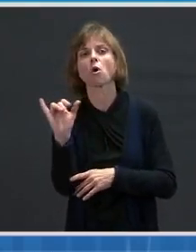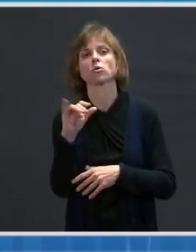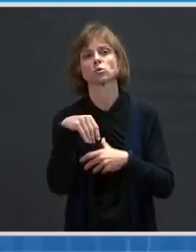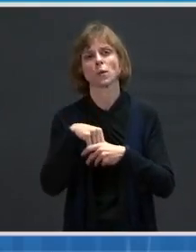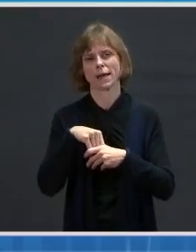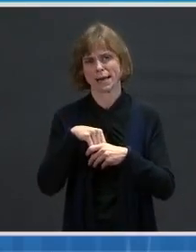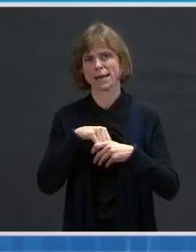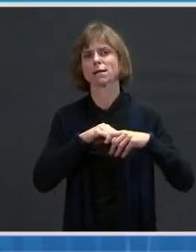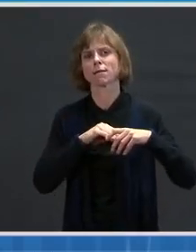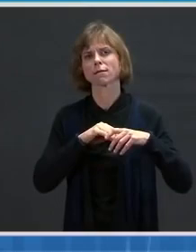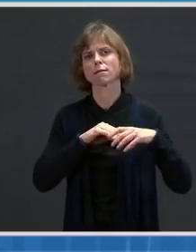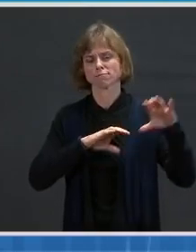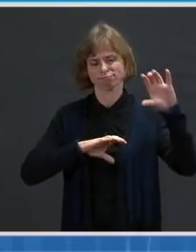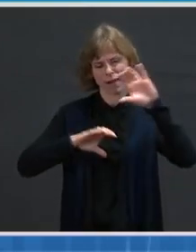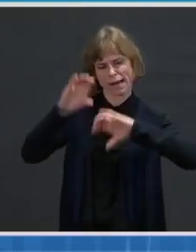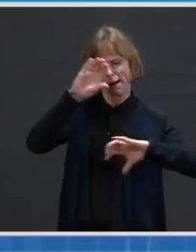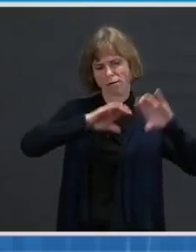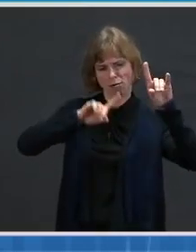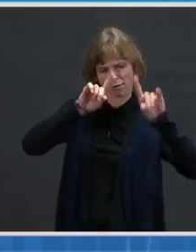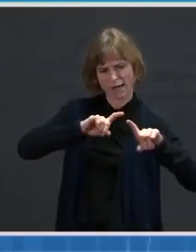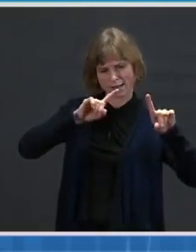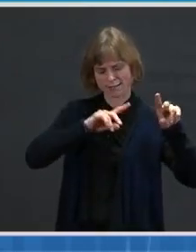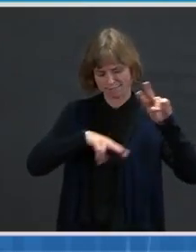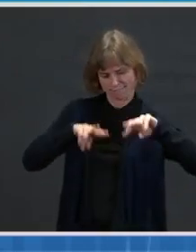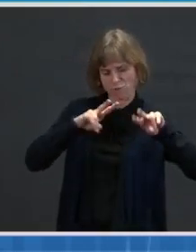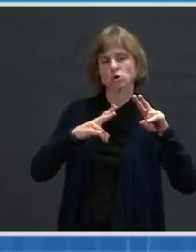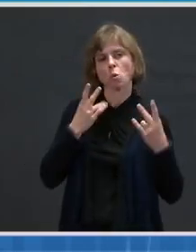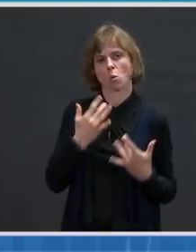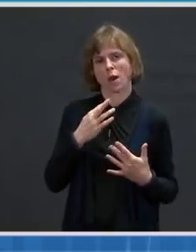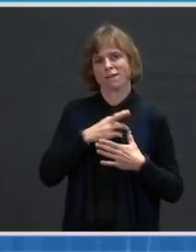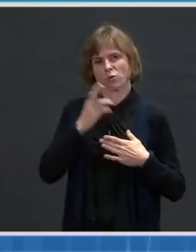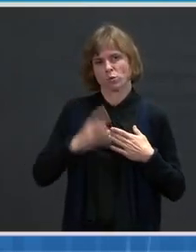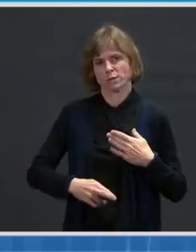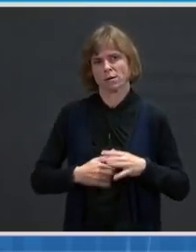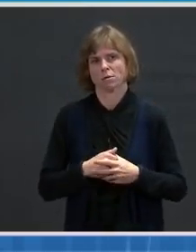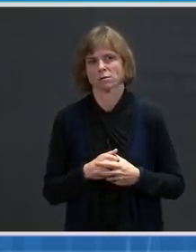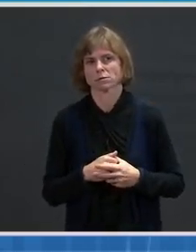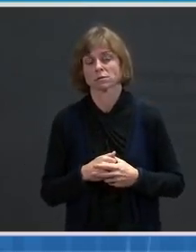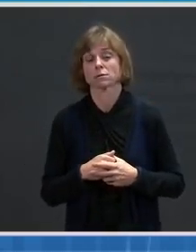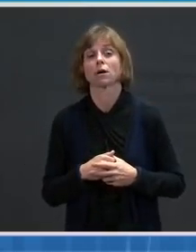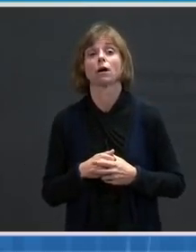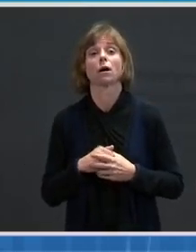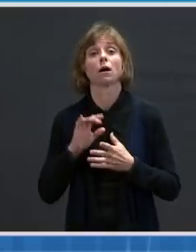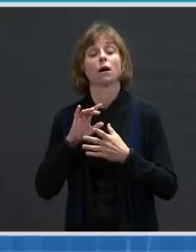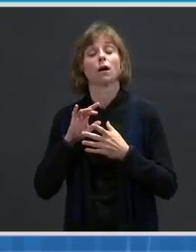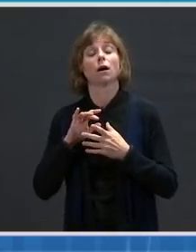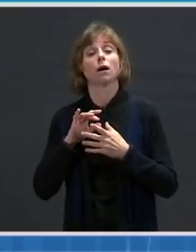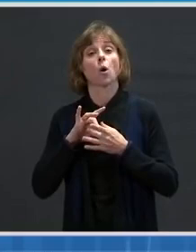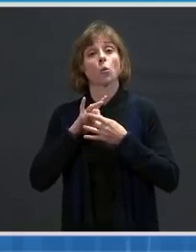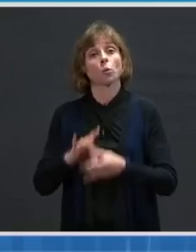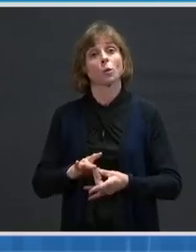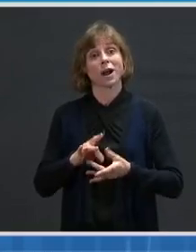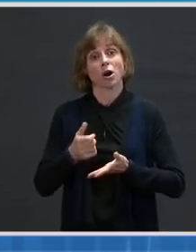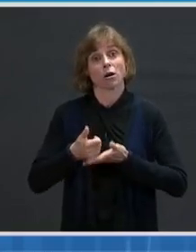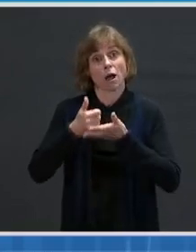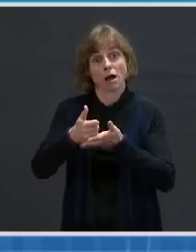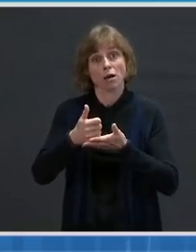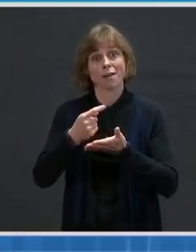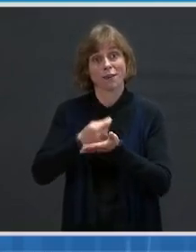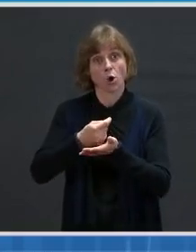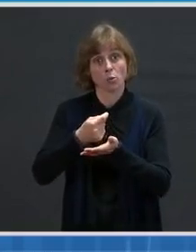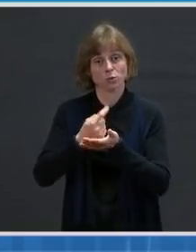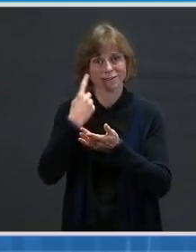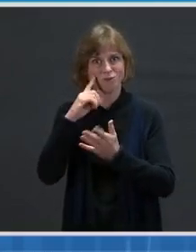and we await the results of all of these. With regard to therapeutics for advanced disease, as I